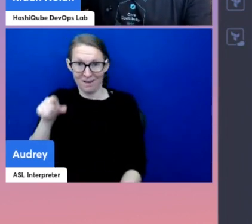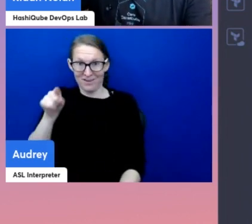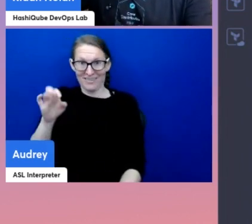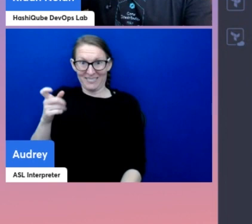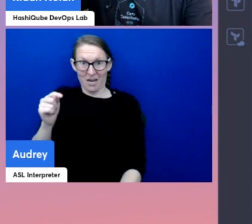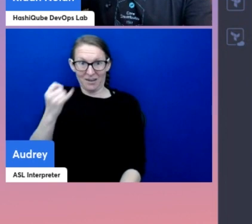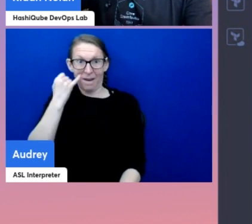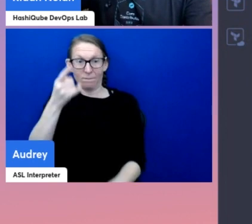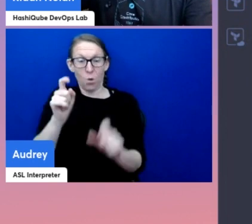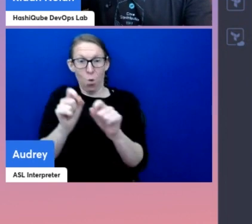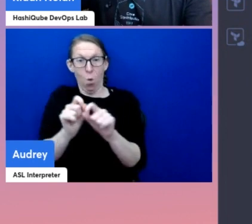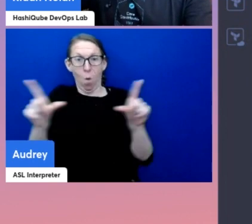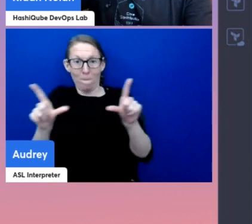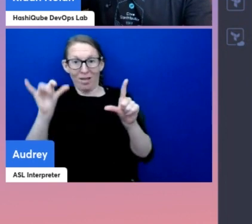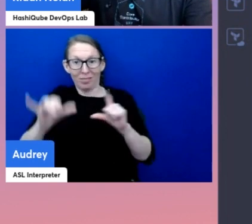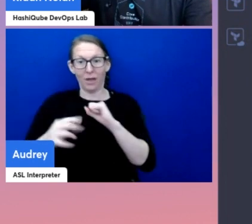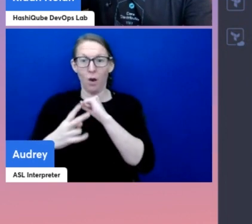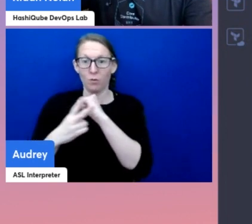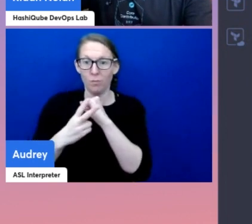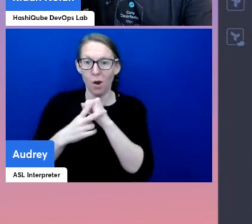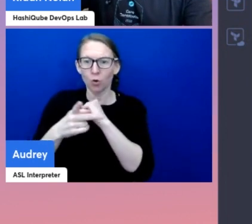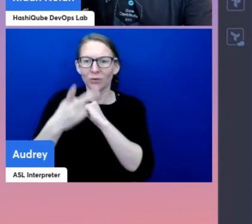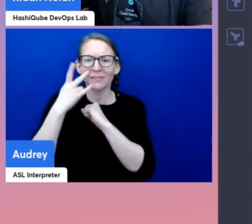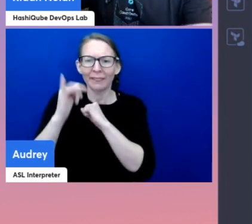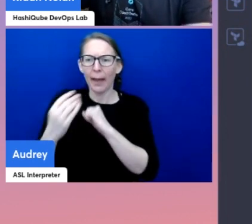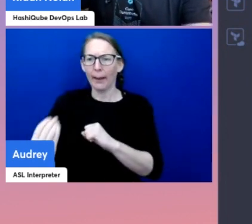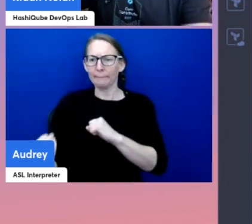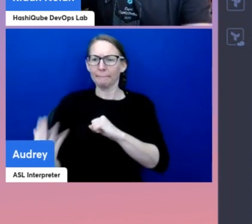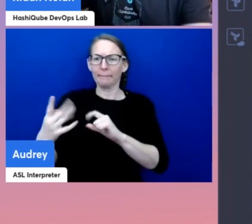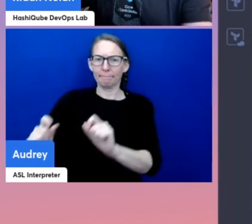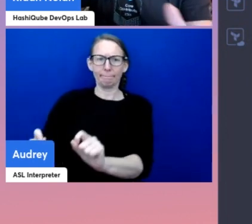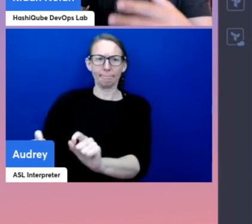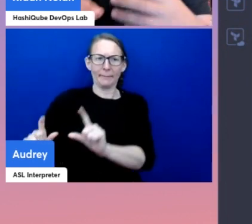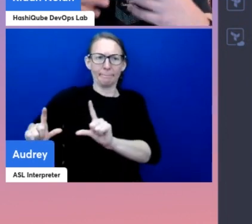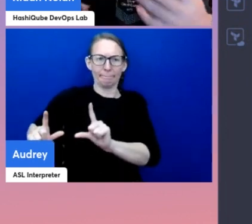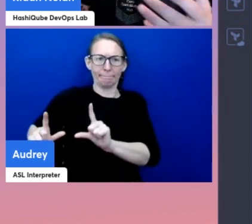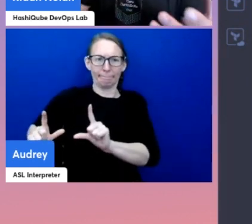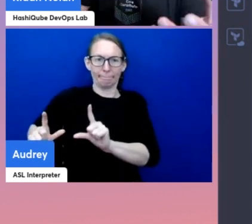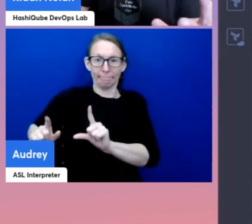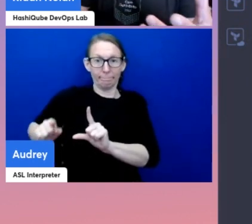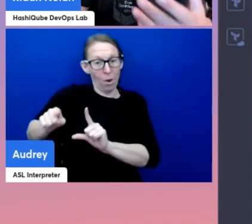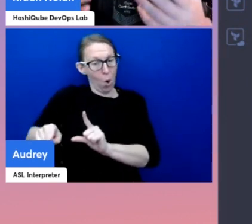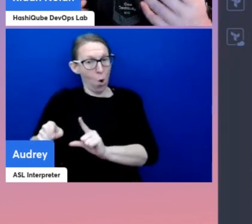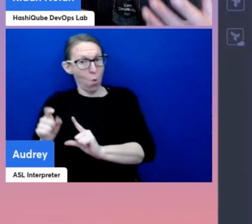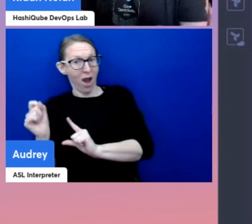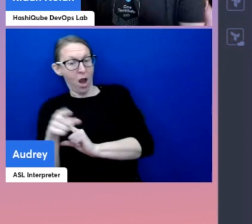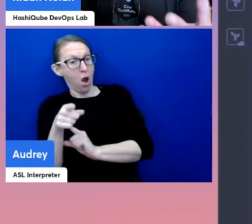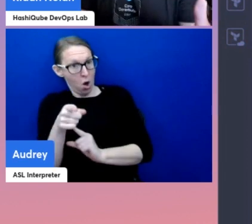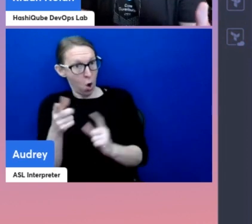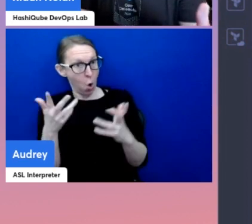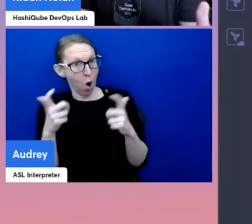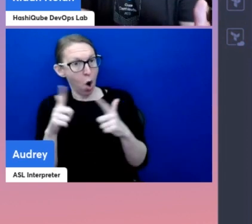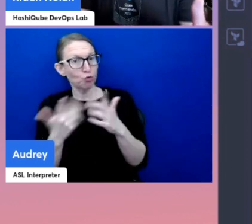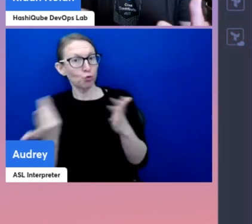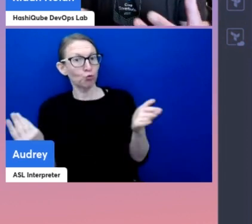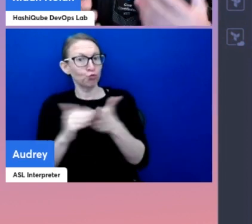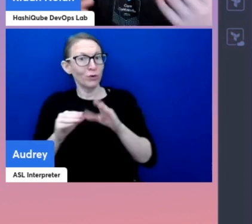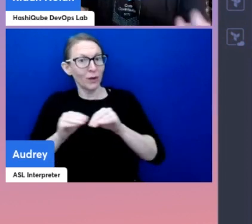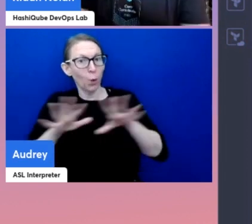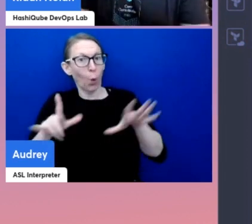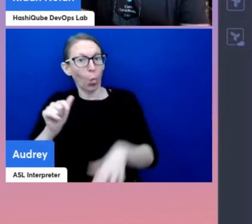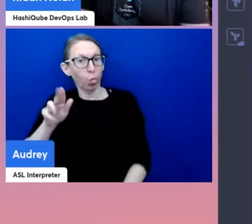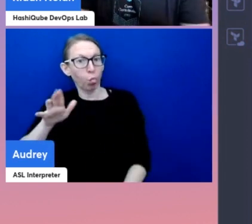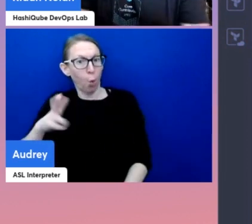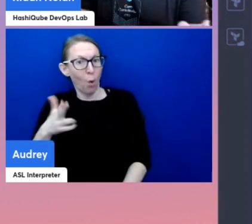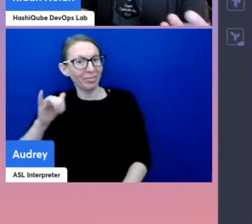this repository, you will see a little pop-up that asks you, do you want to relaunch this environment in